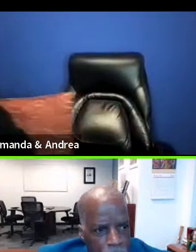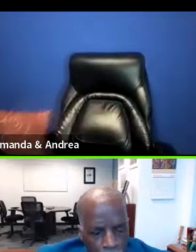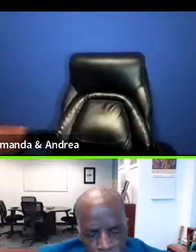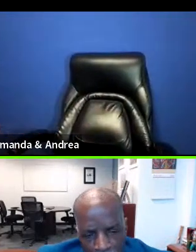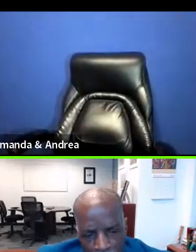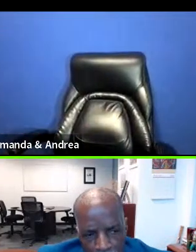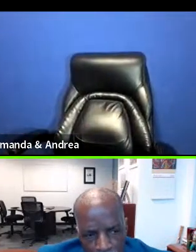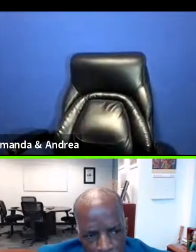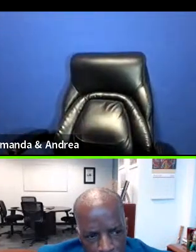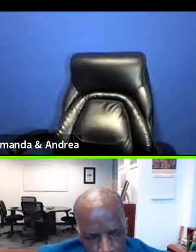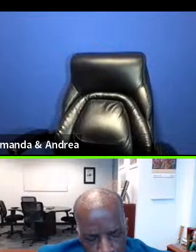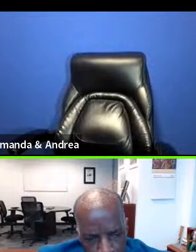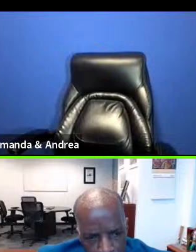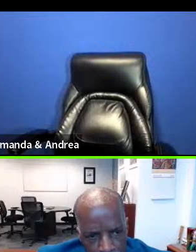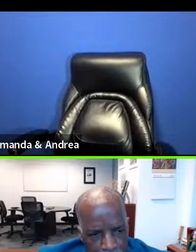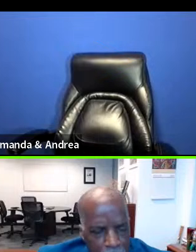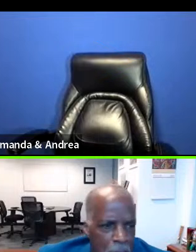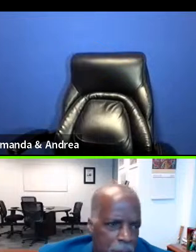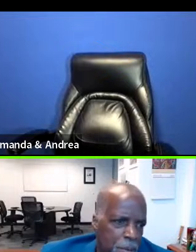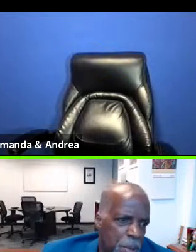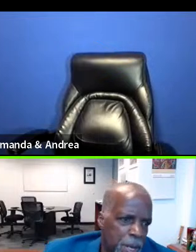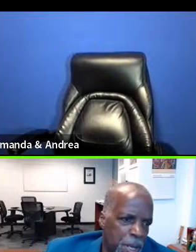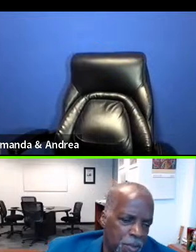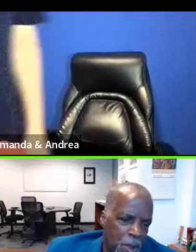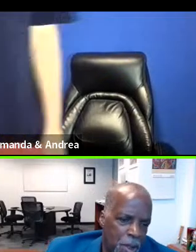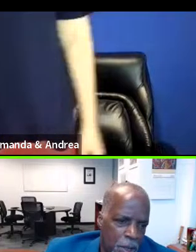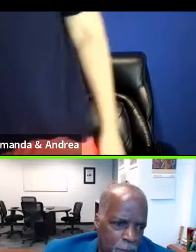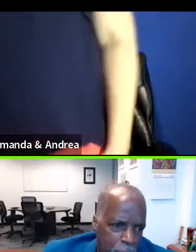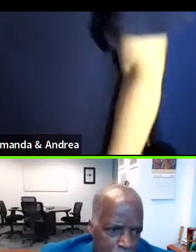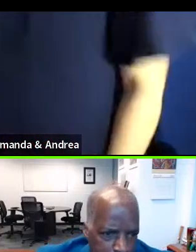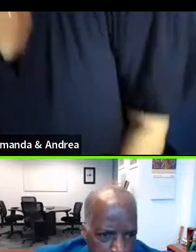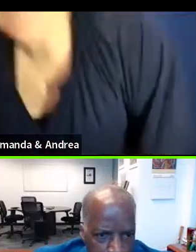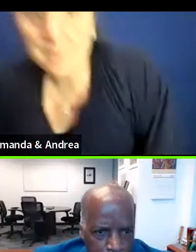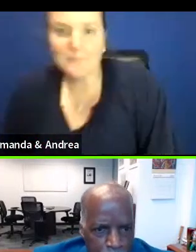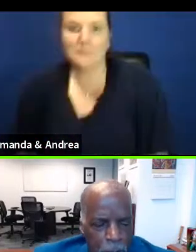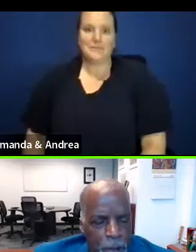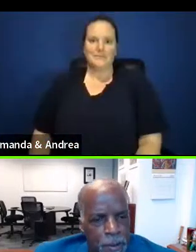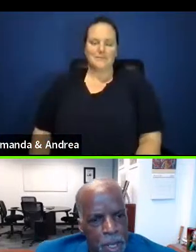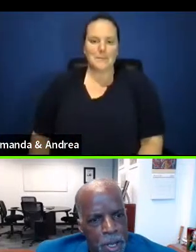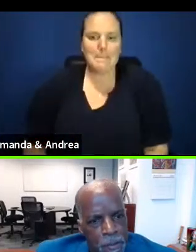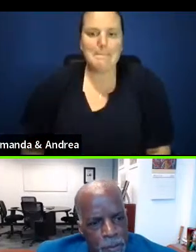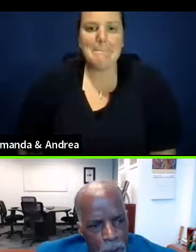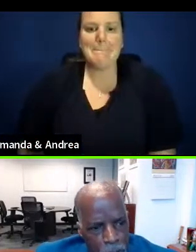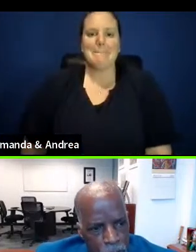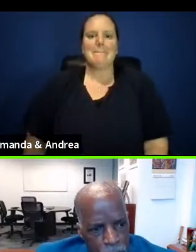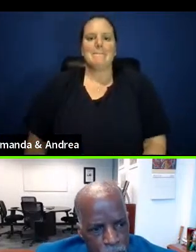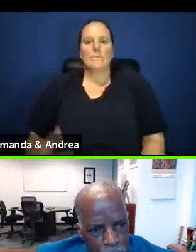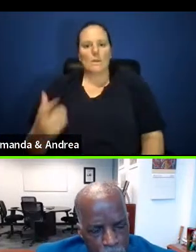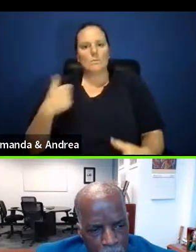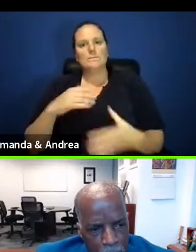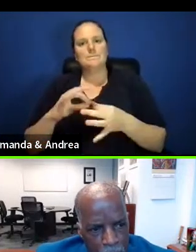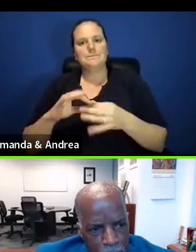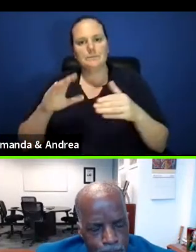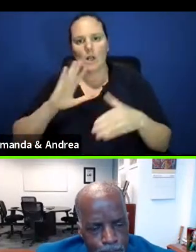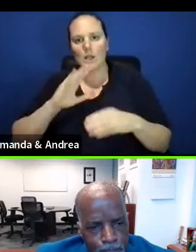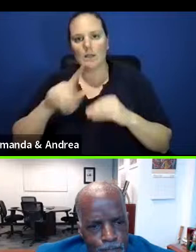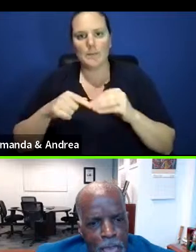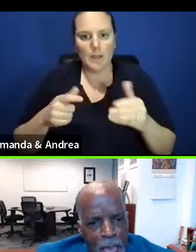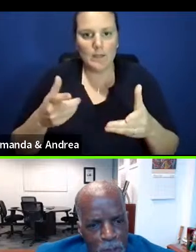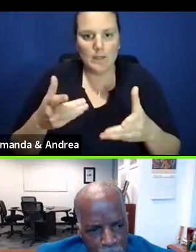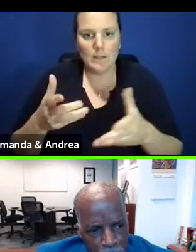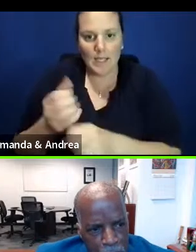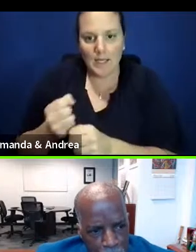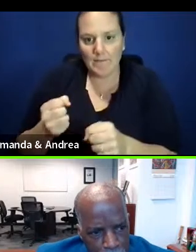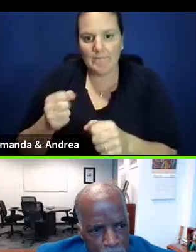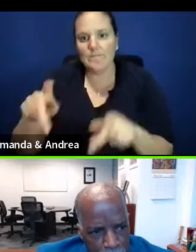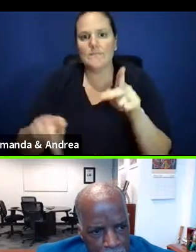So Lucy, I think one of the key underpinnings of getting folks,